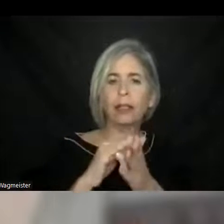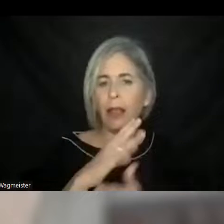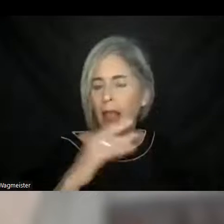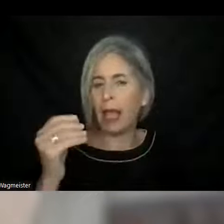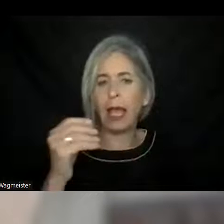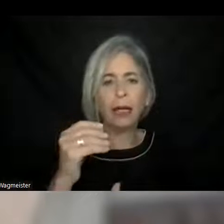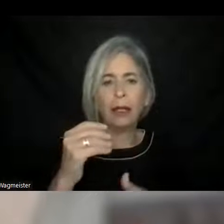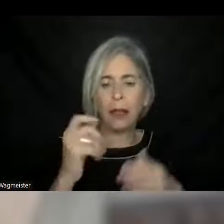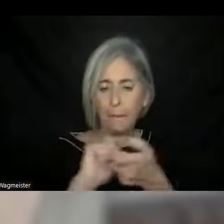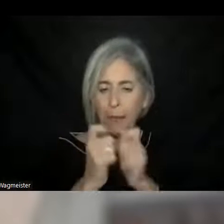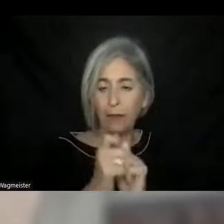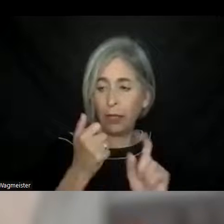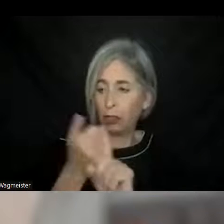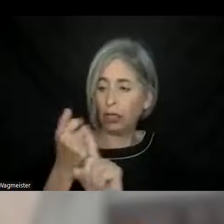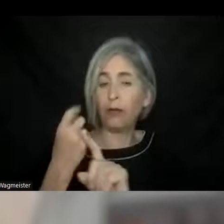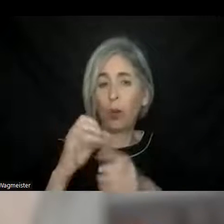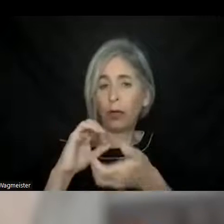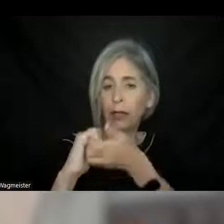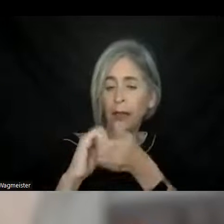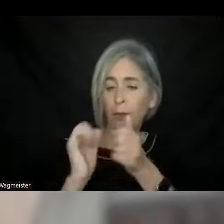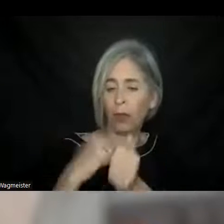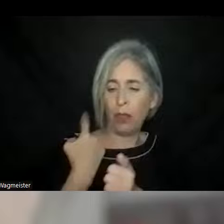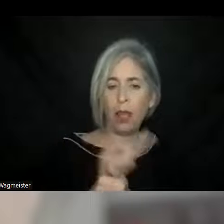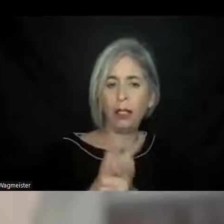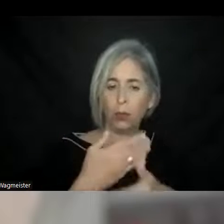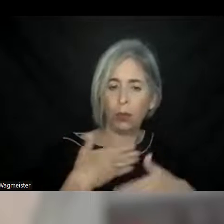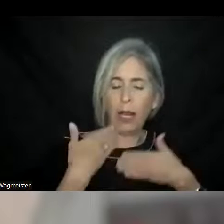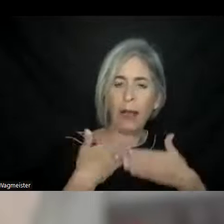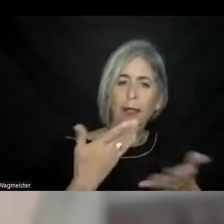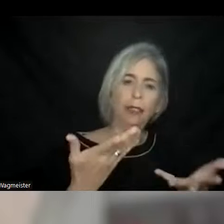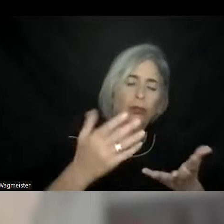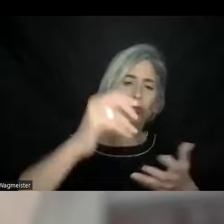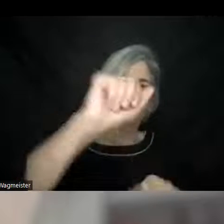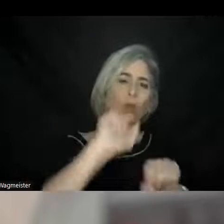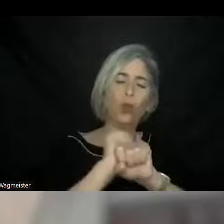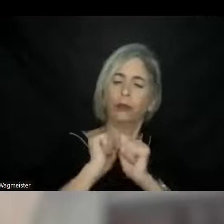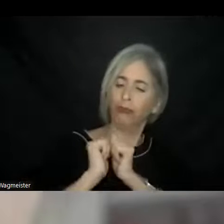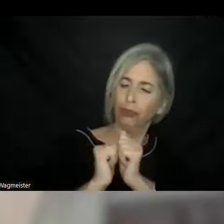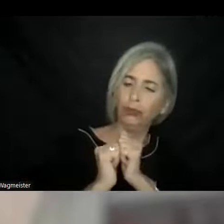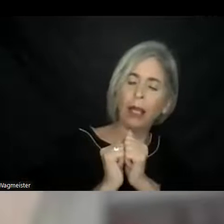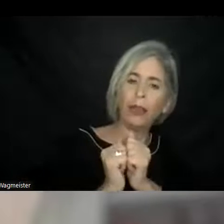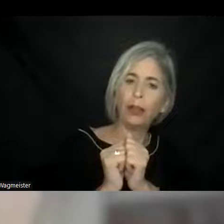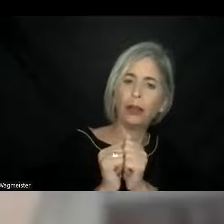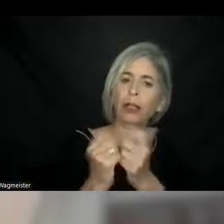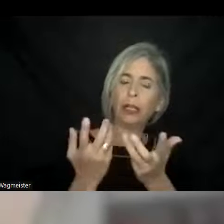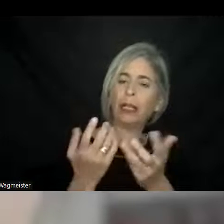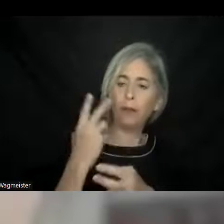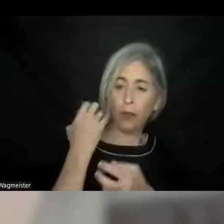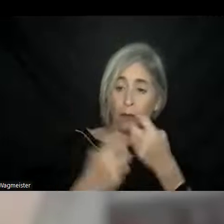and modify them yourselves or collaborate with us, and we're happy to entertain you know, questions and